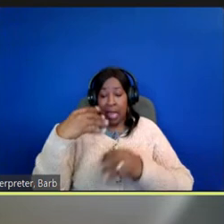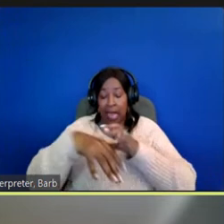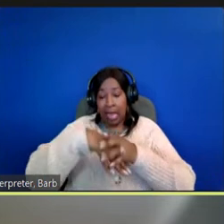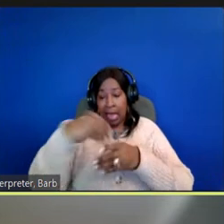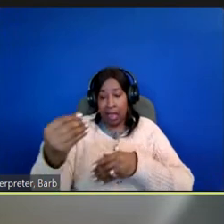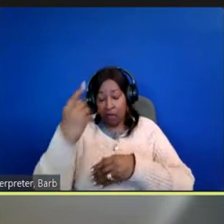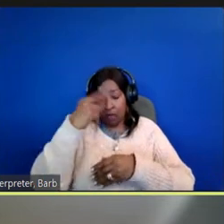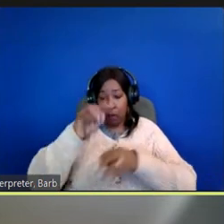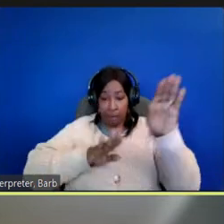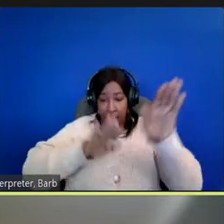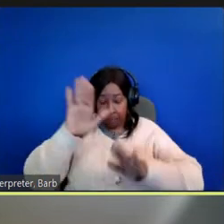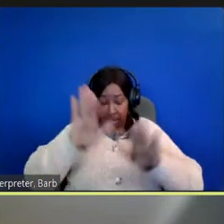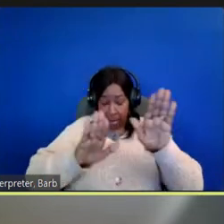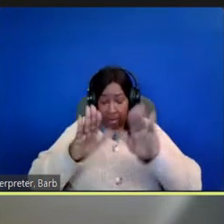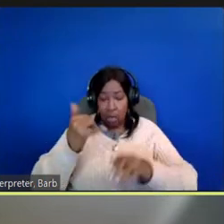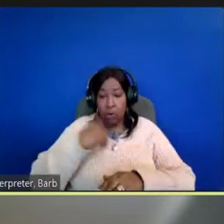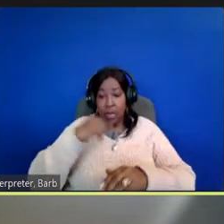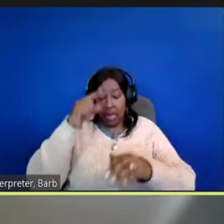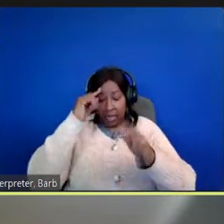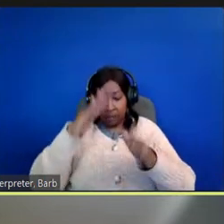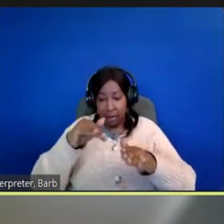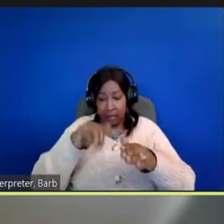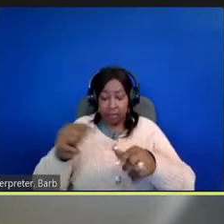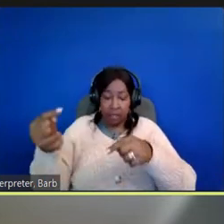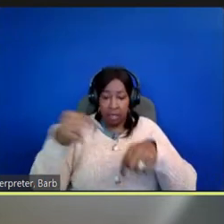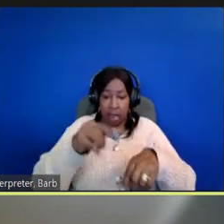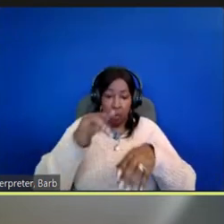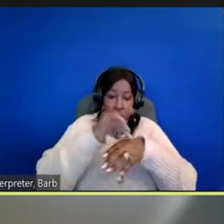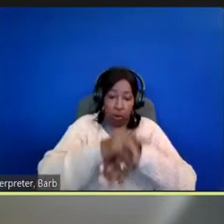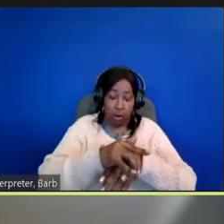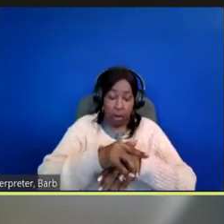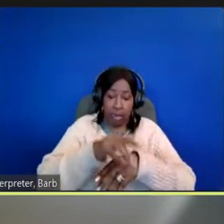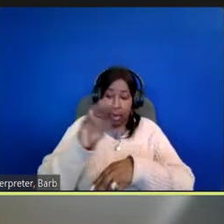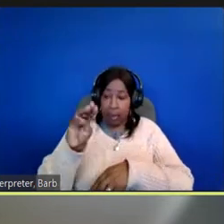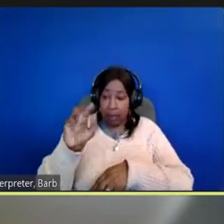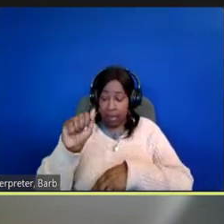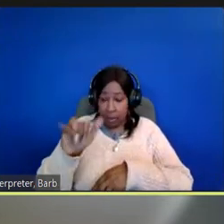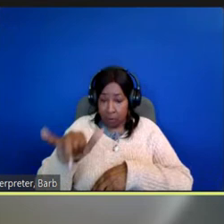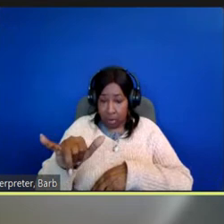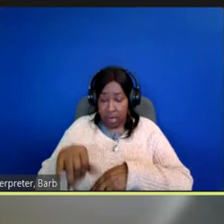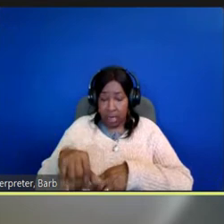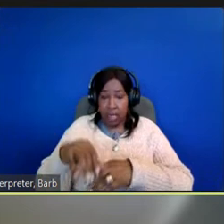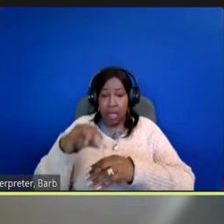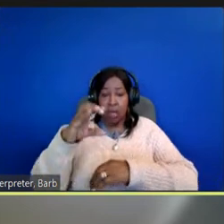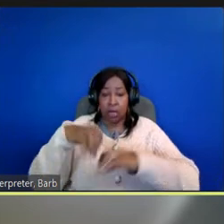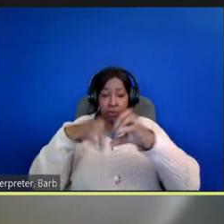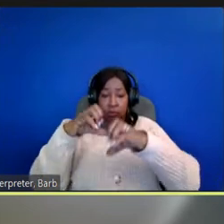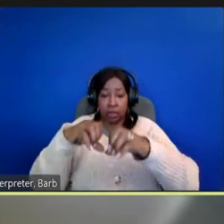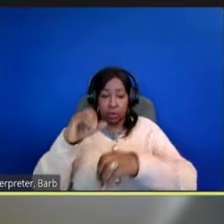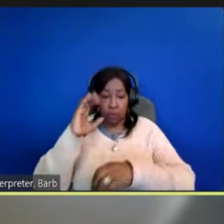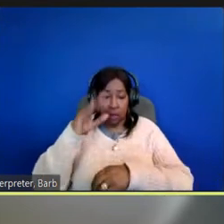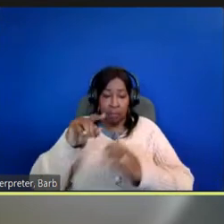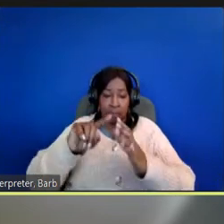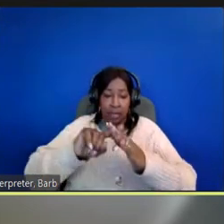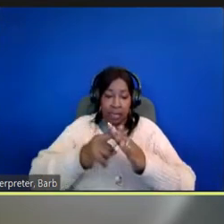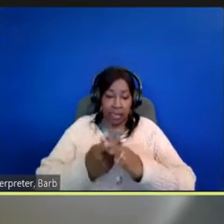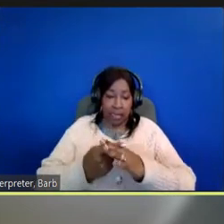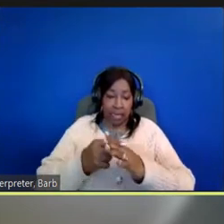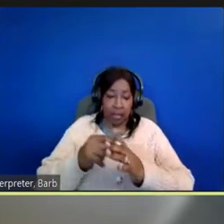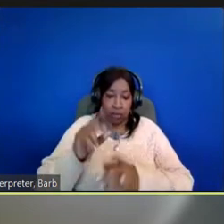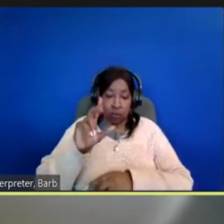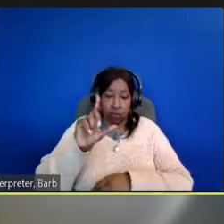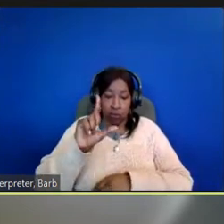May, with construction to begin Q3 of 2023 and completed at the end of 2024.